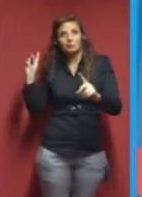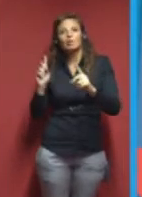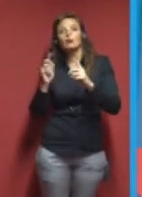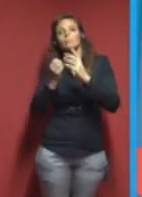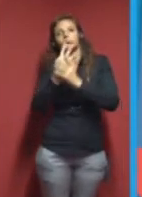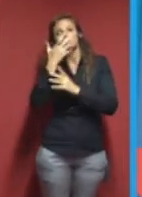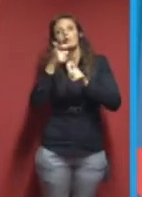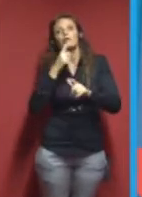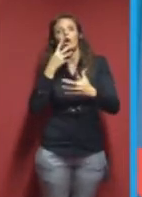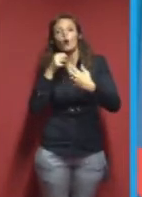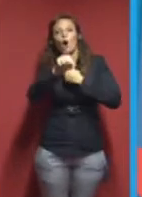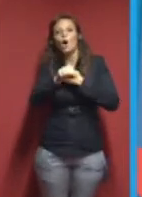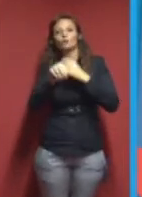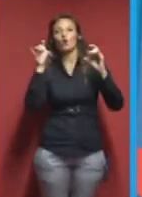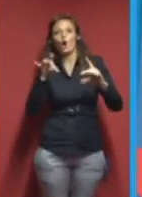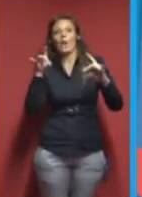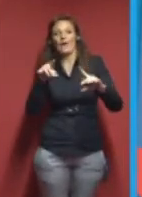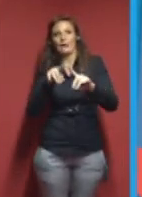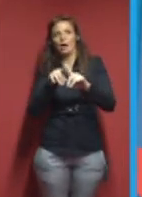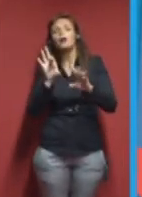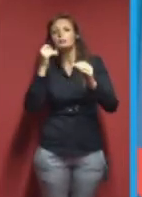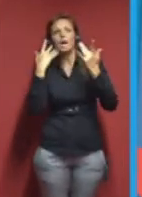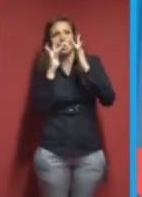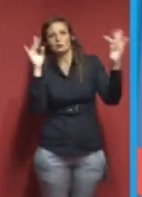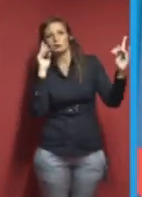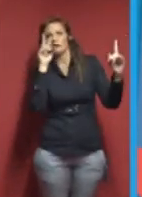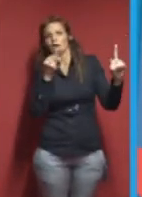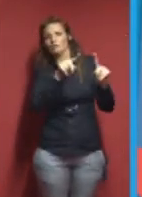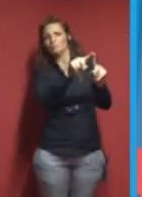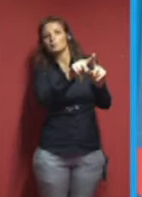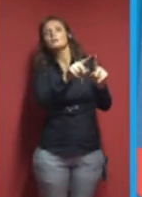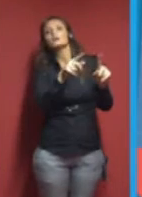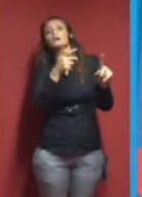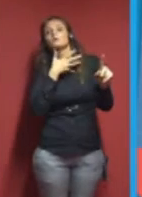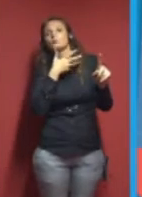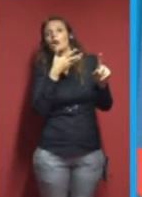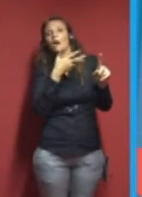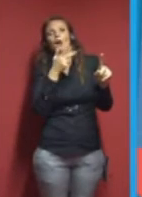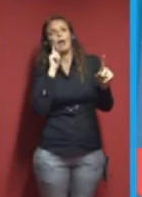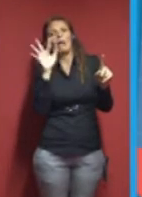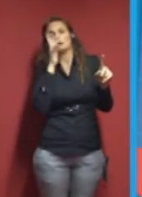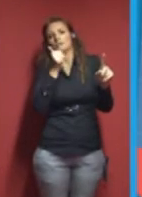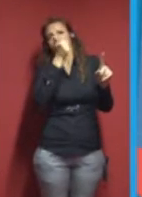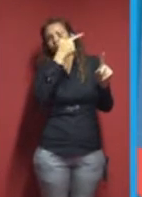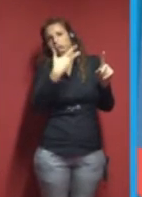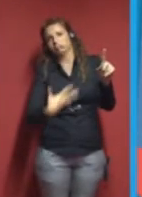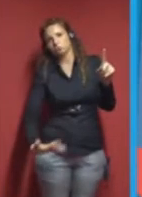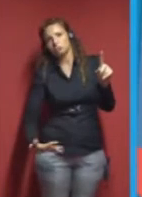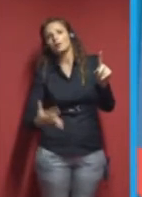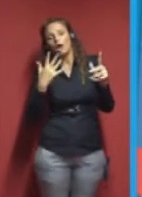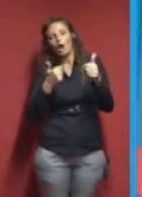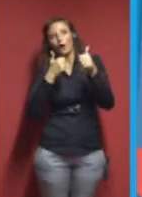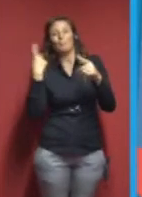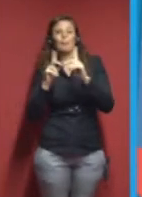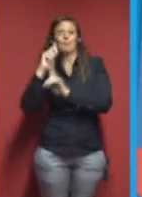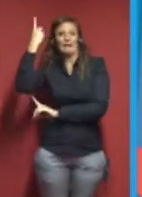Actually, if you go online, it's already offline. But there are more examples that happened after that. This one is a bit more interesting.